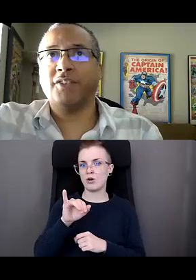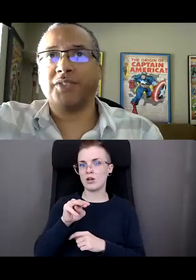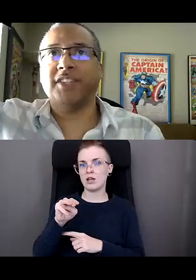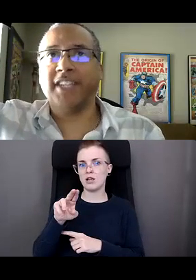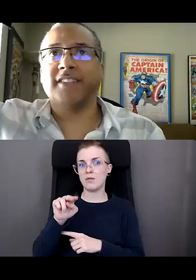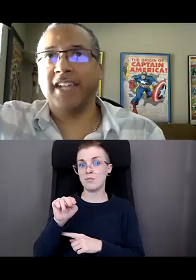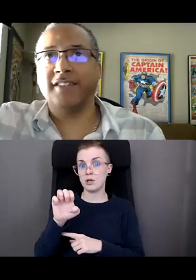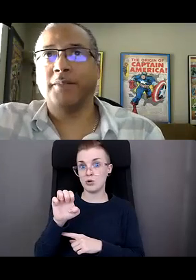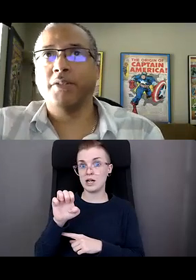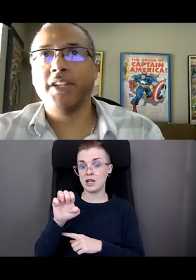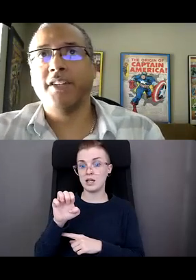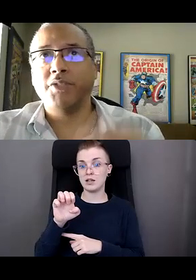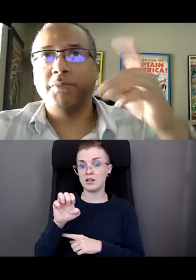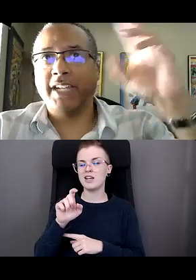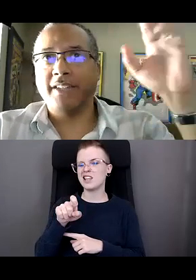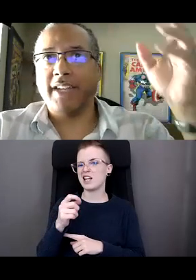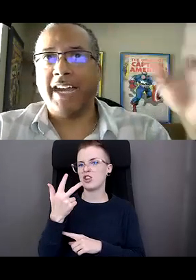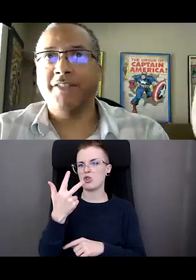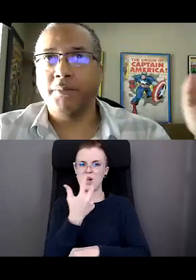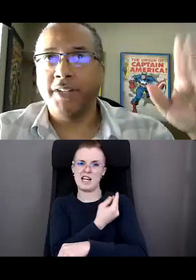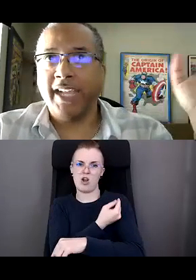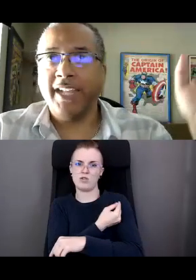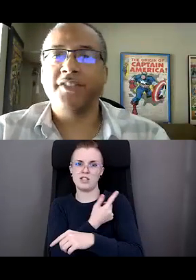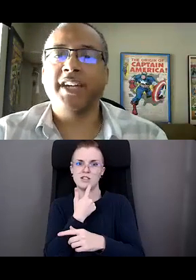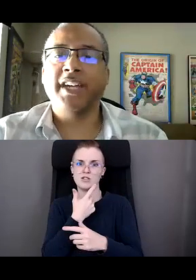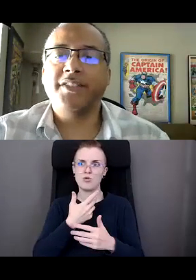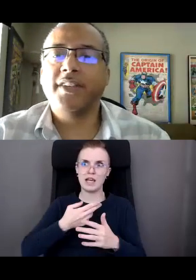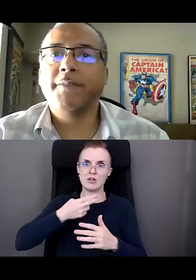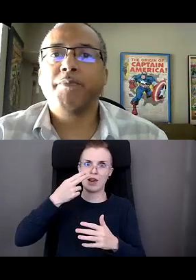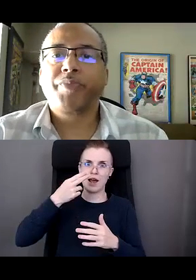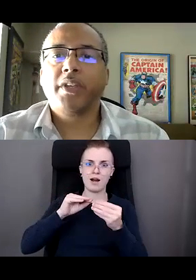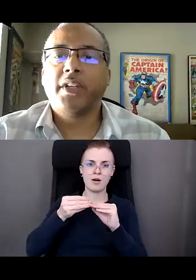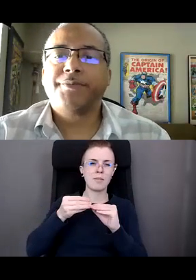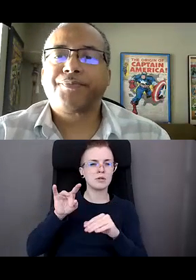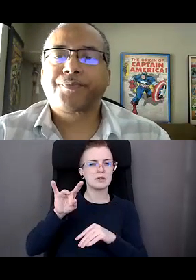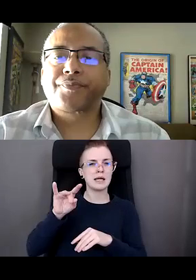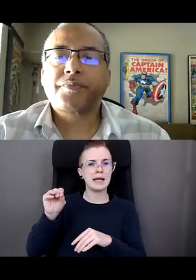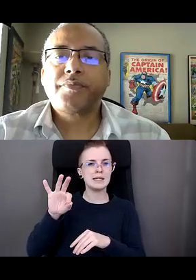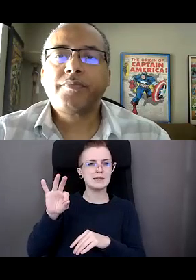3 doses to get to that number, which would be that higher number, the 80s and 90s.